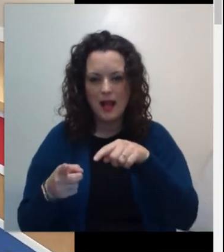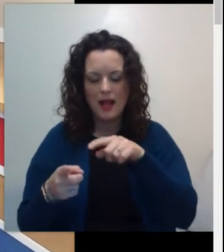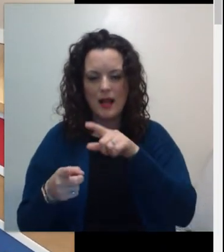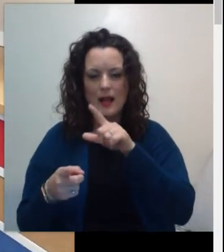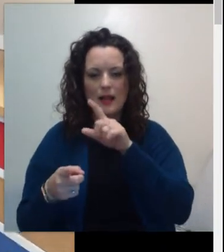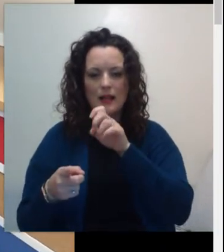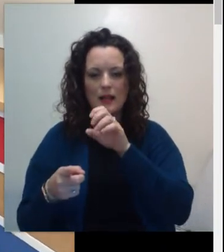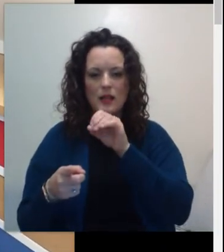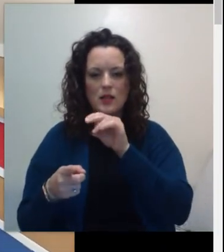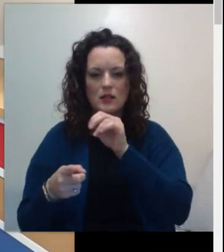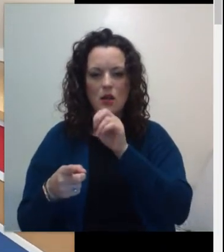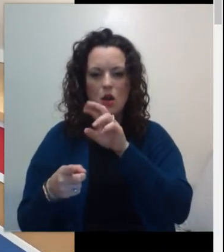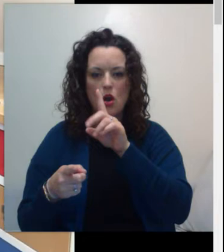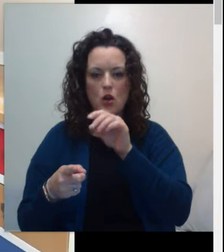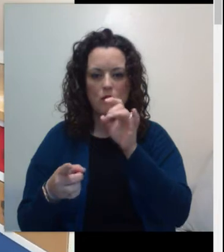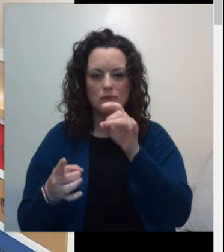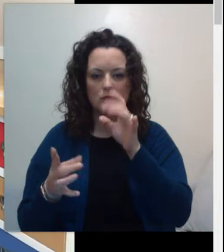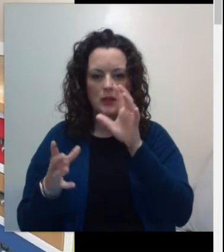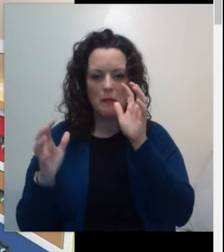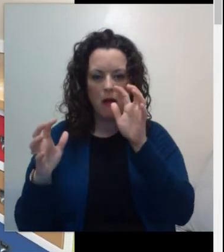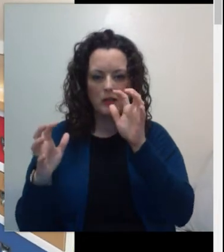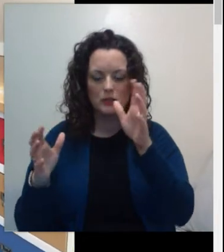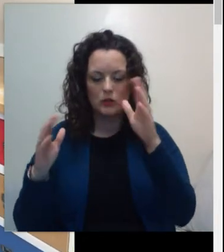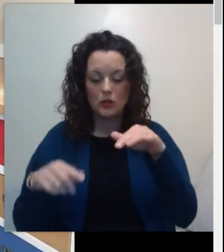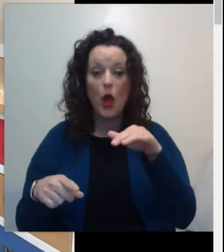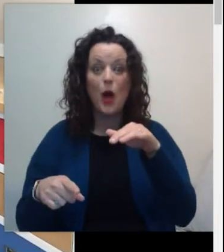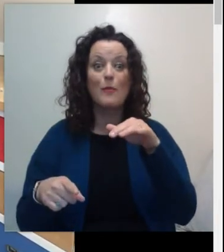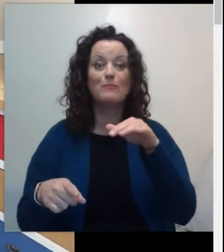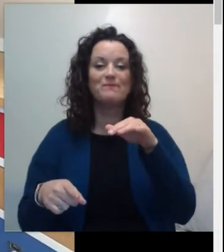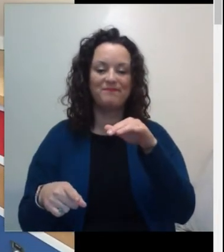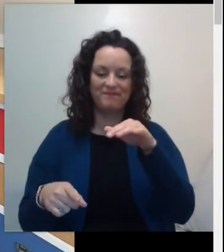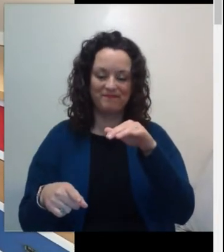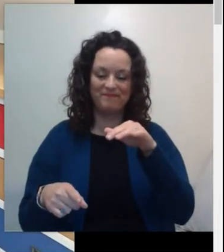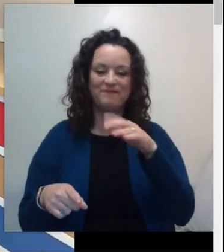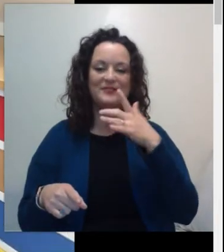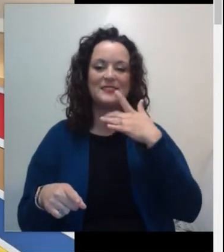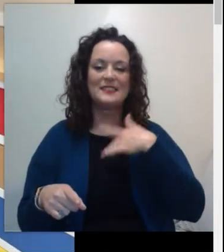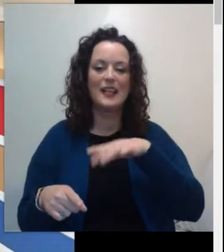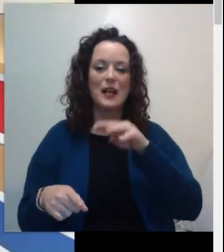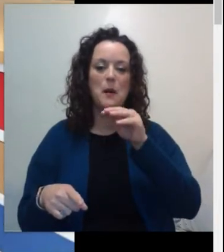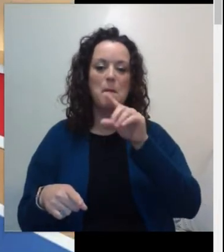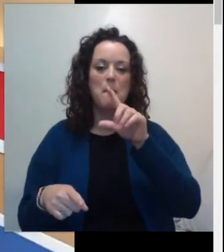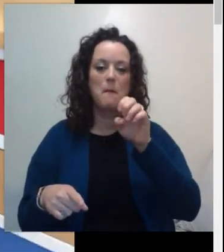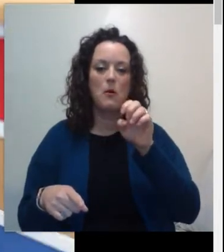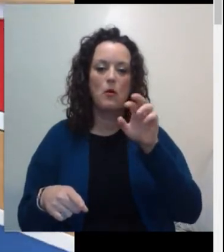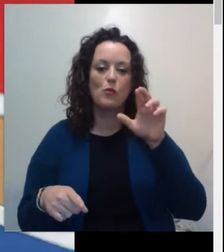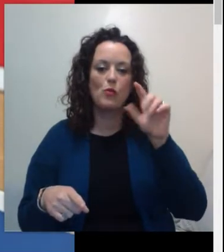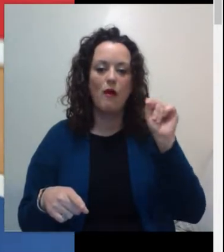terrible monster. Oh, Naked Mole Rat Gets Dressed. You see that?